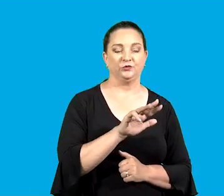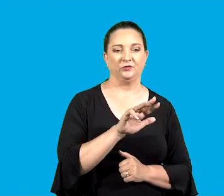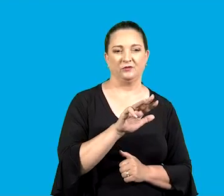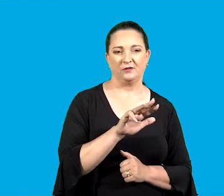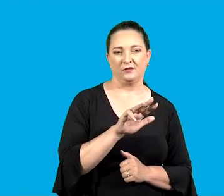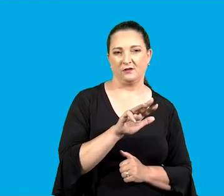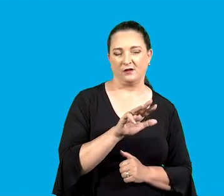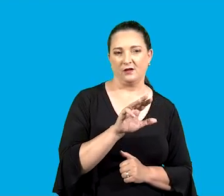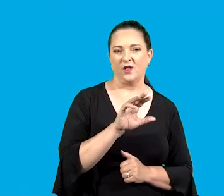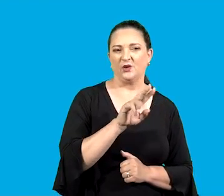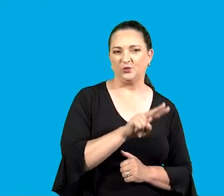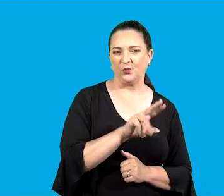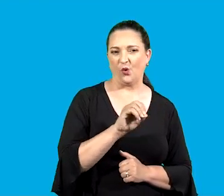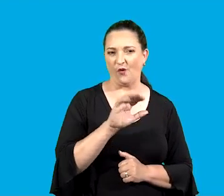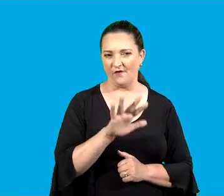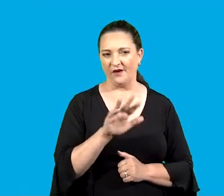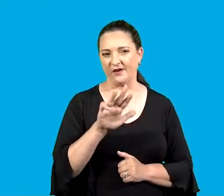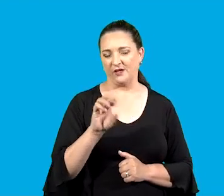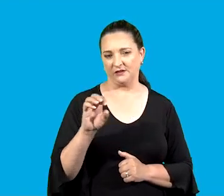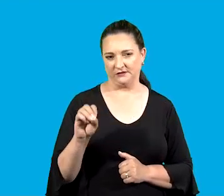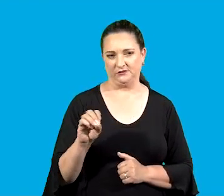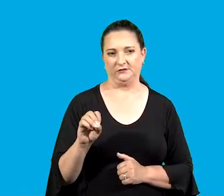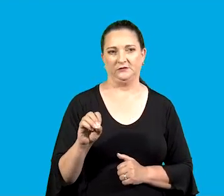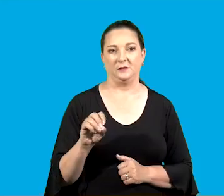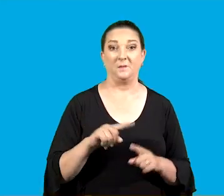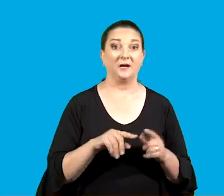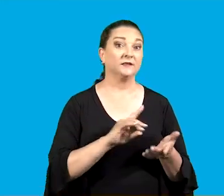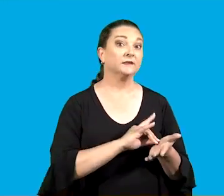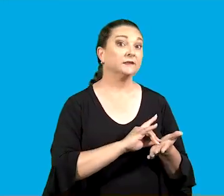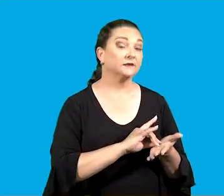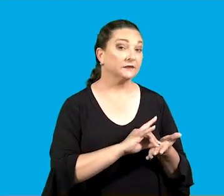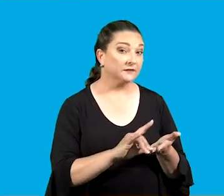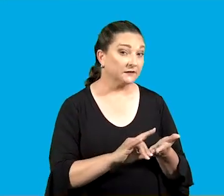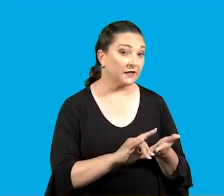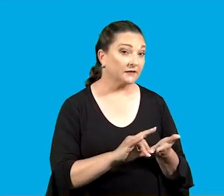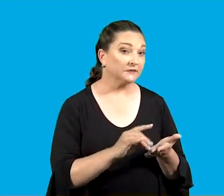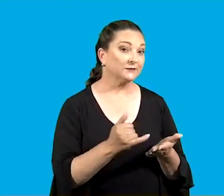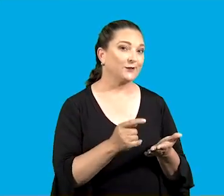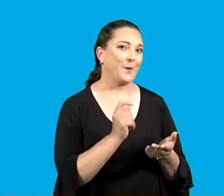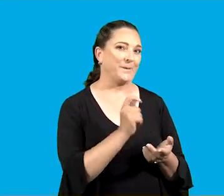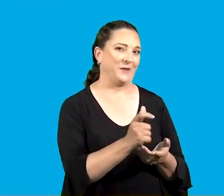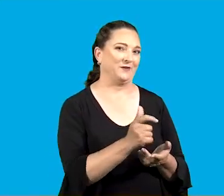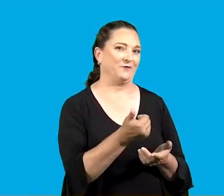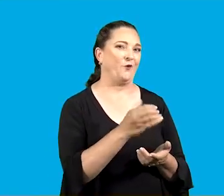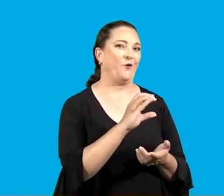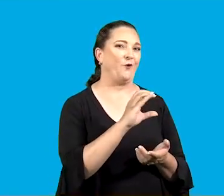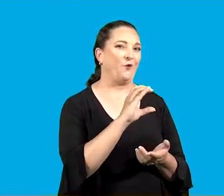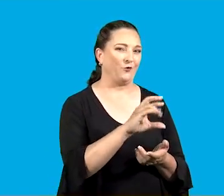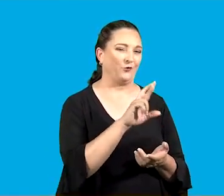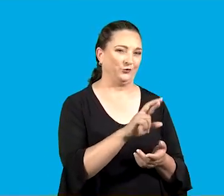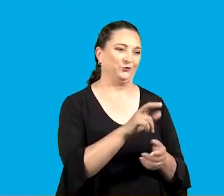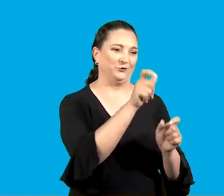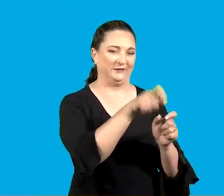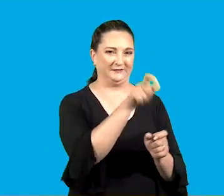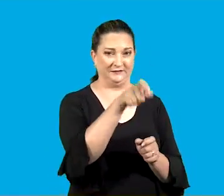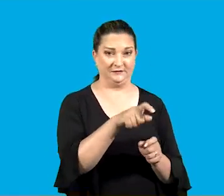205,900. And remember, this amount will also appear on the cash budget payments to creditors. Dear